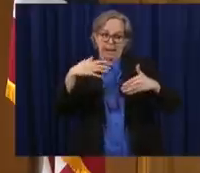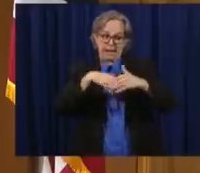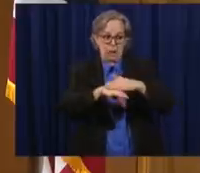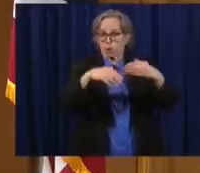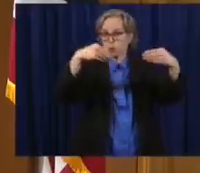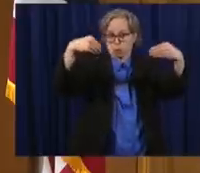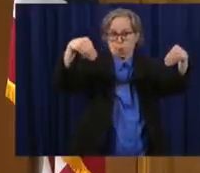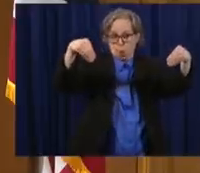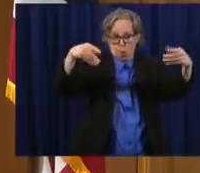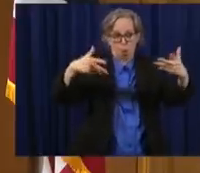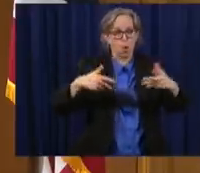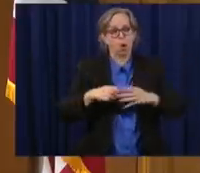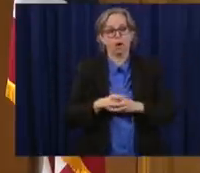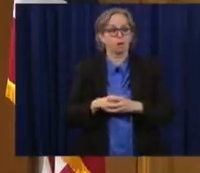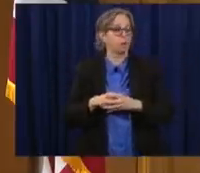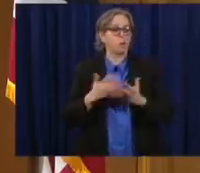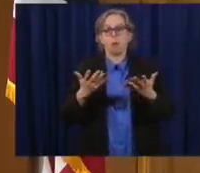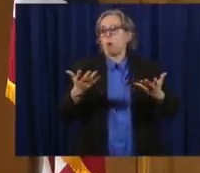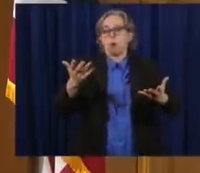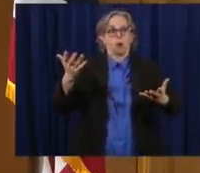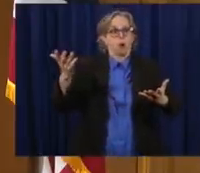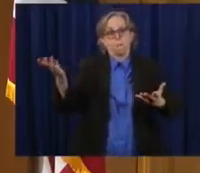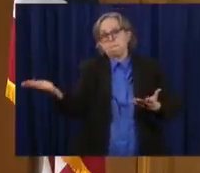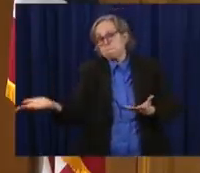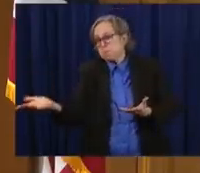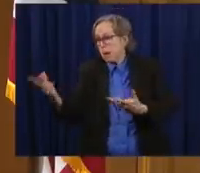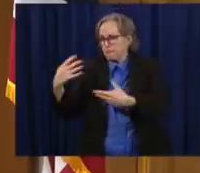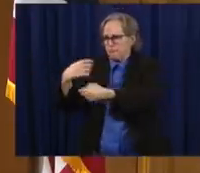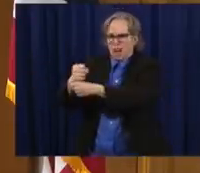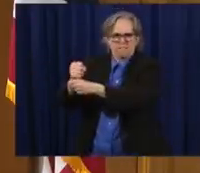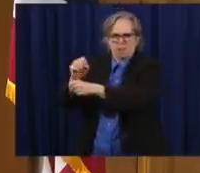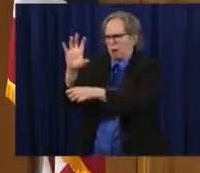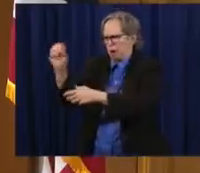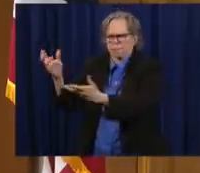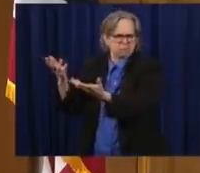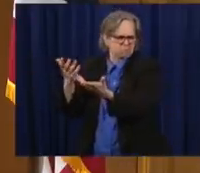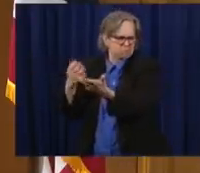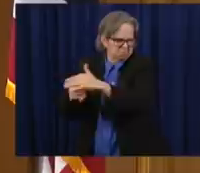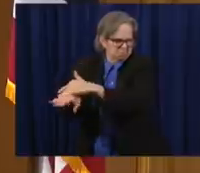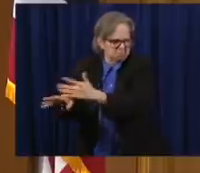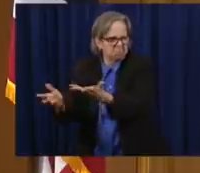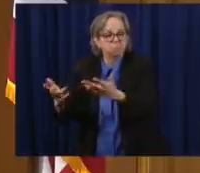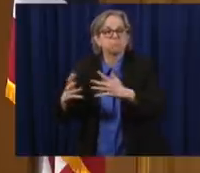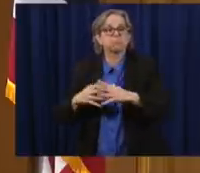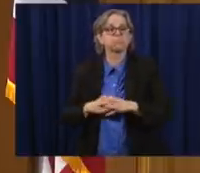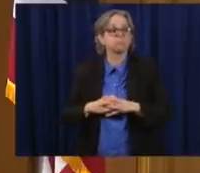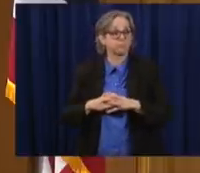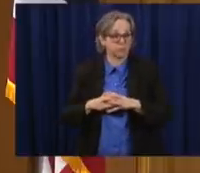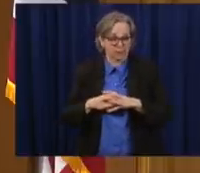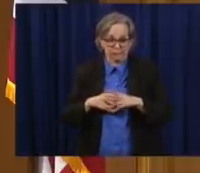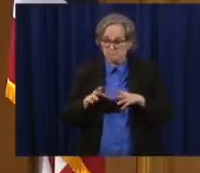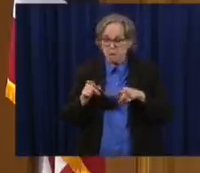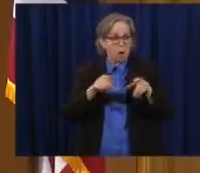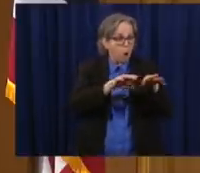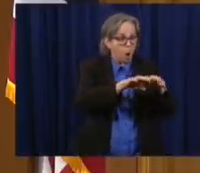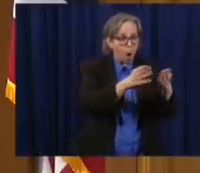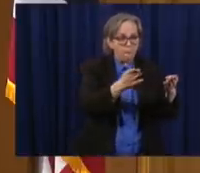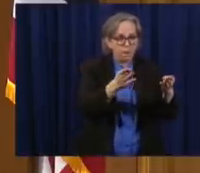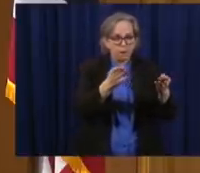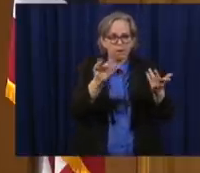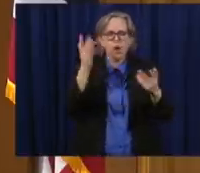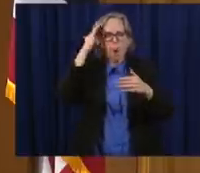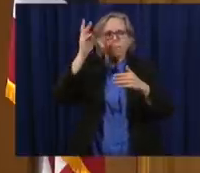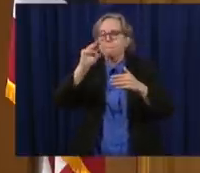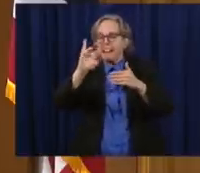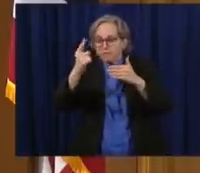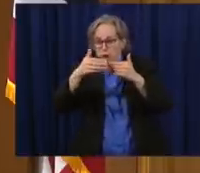you would go into a manufacturing company that would be opened after May 1st, or what